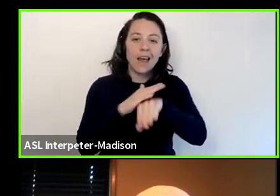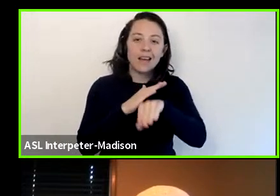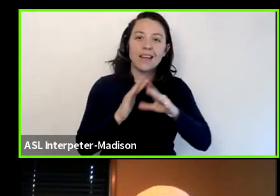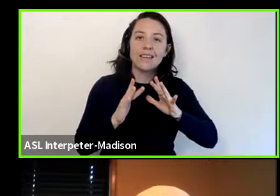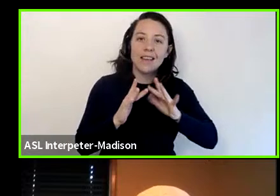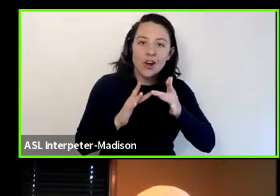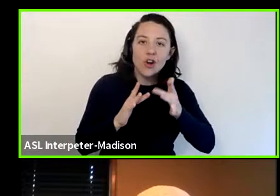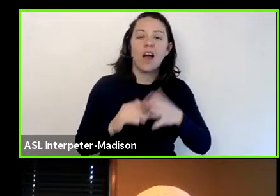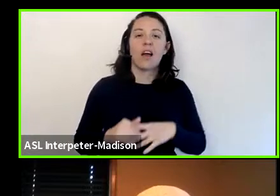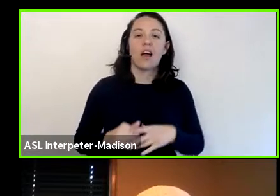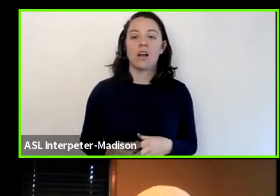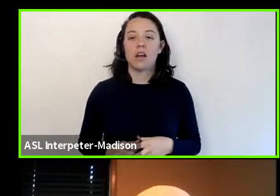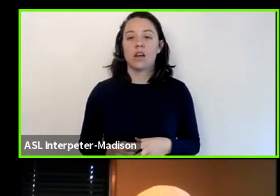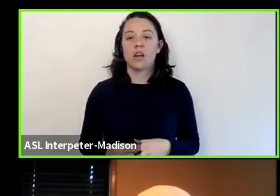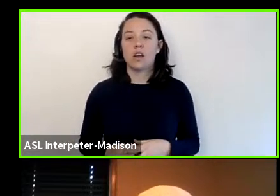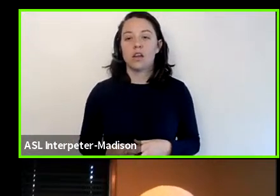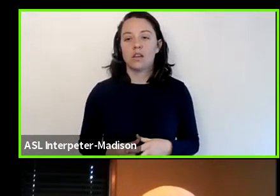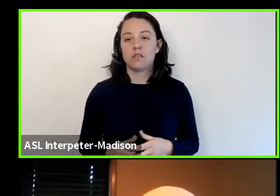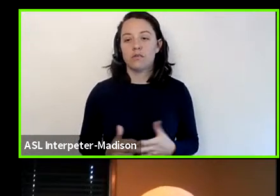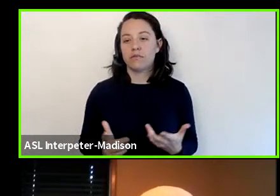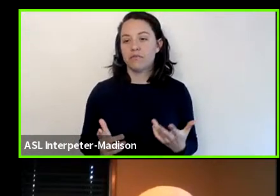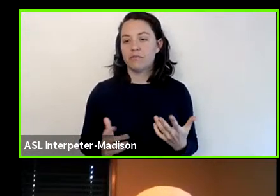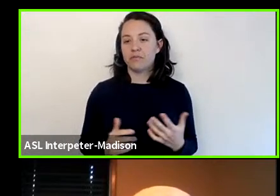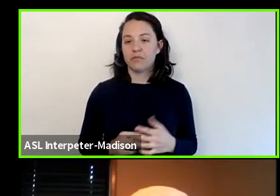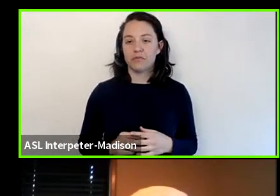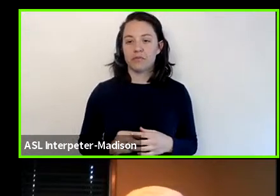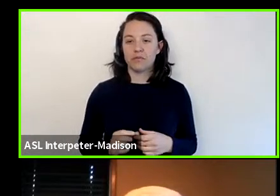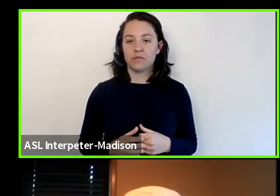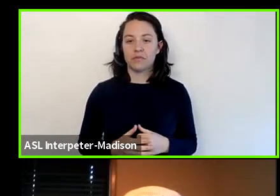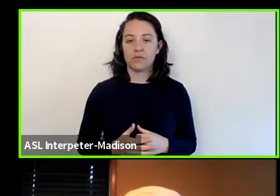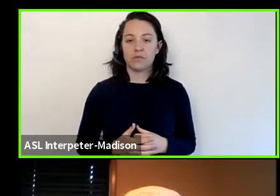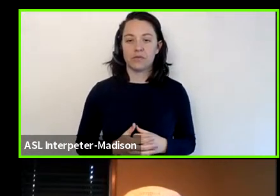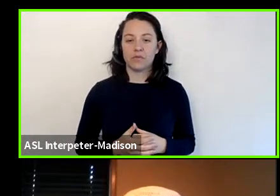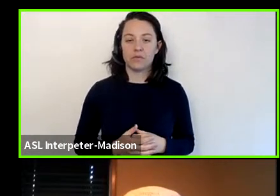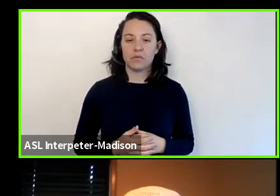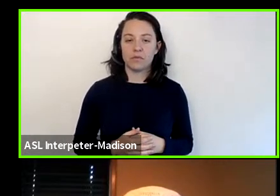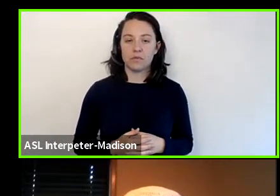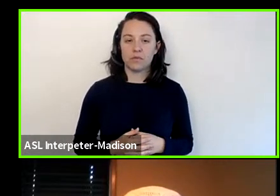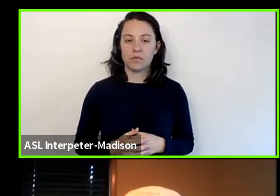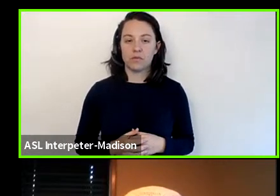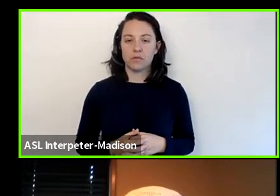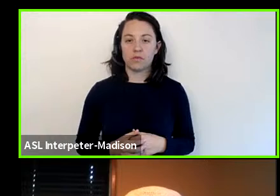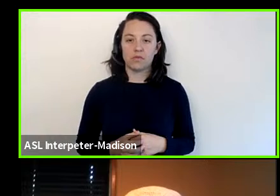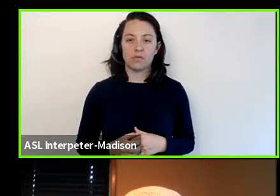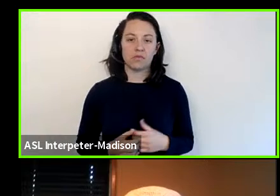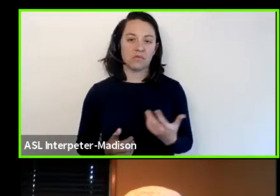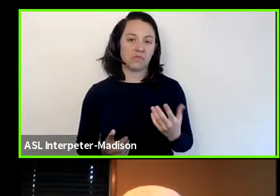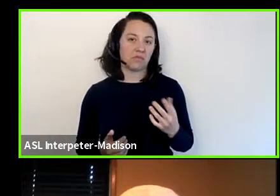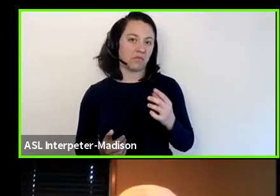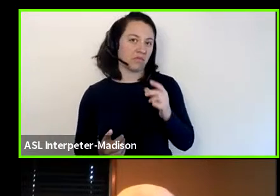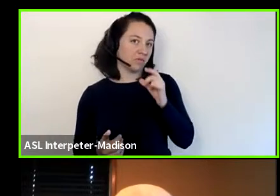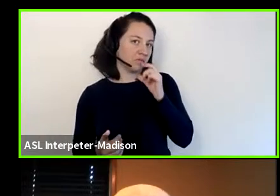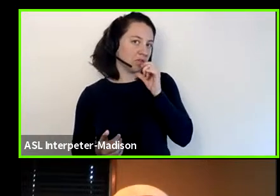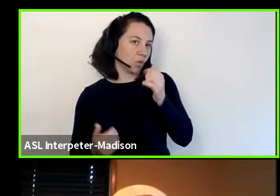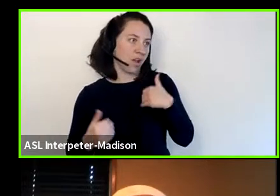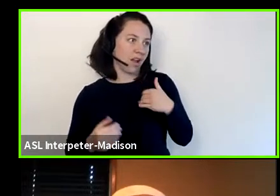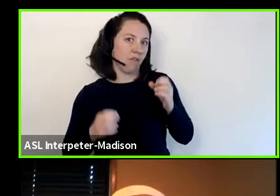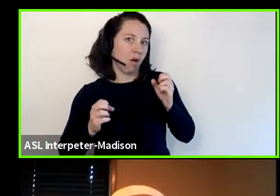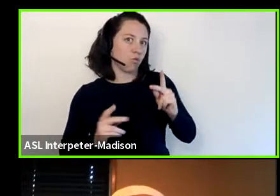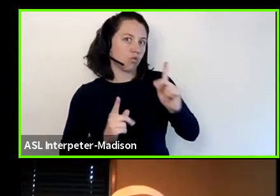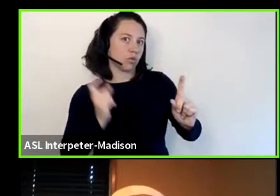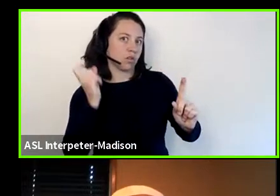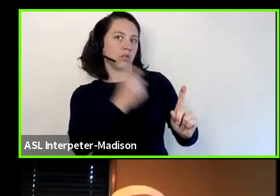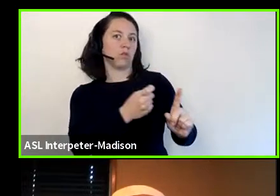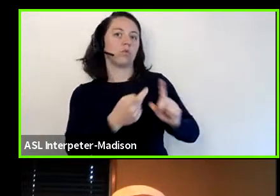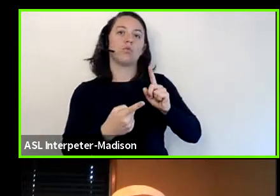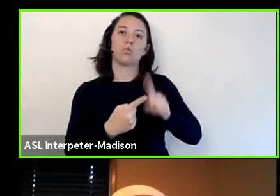forth, are not really uh, given the opportunity to